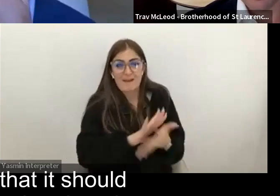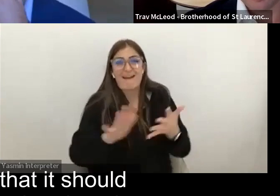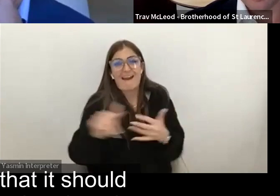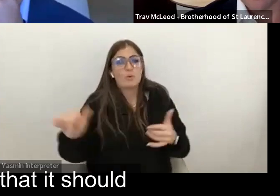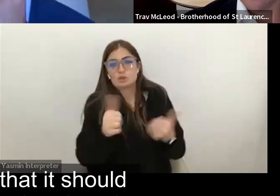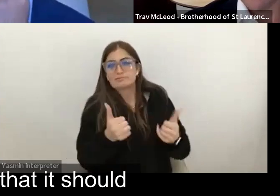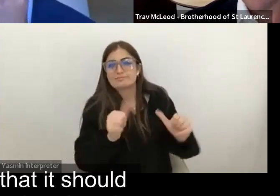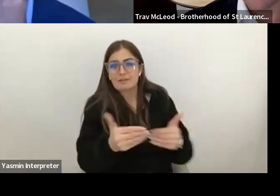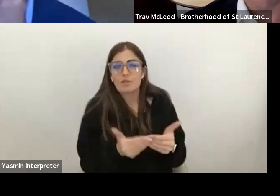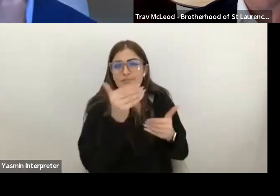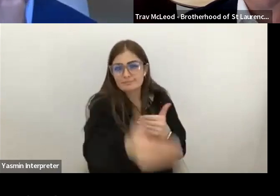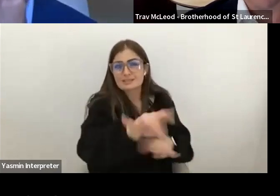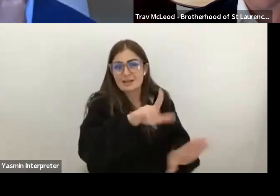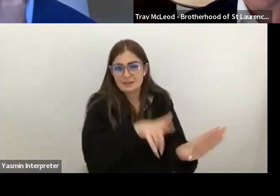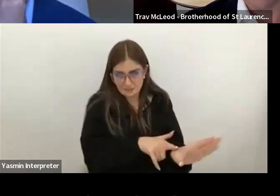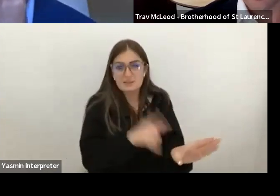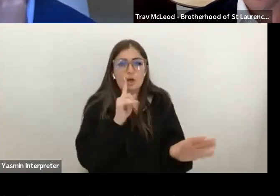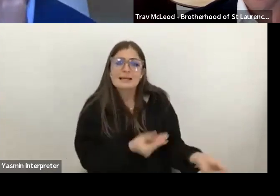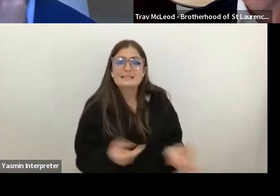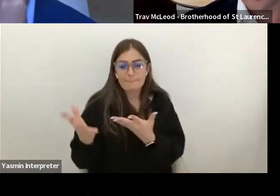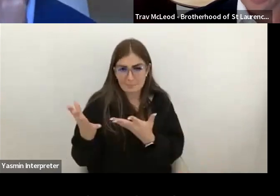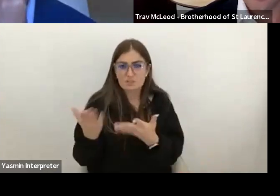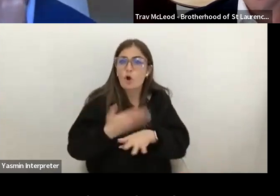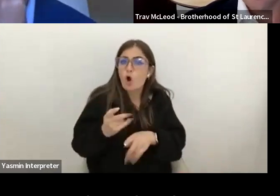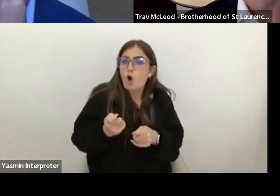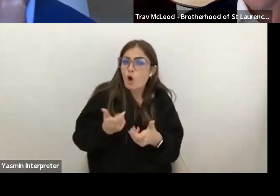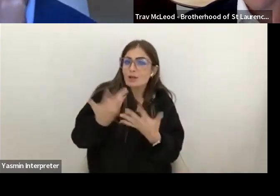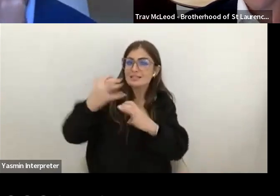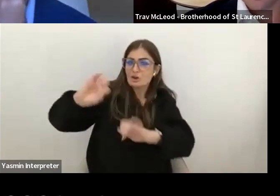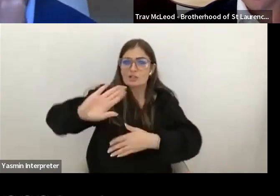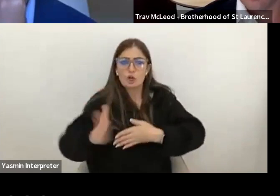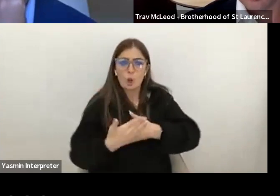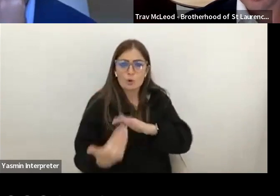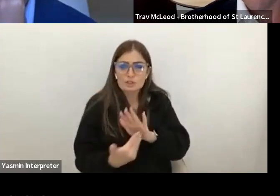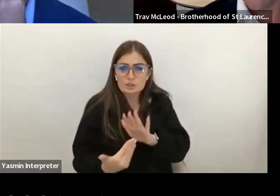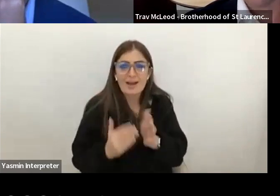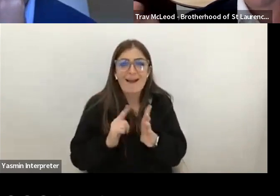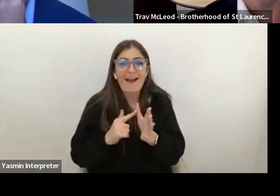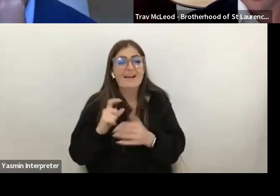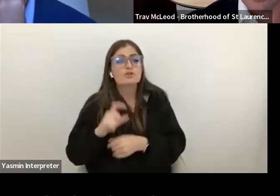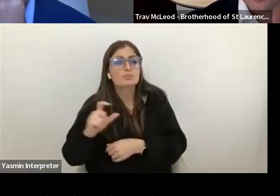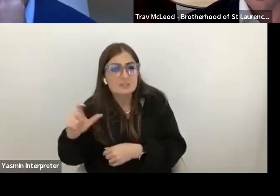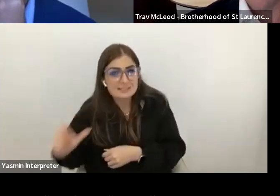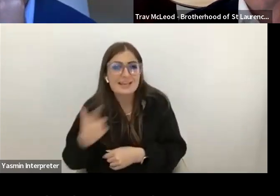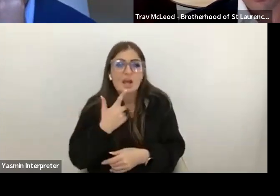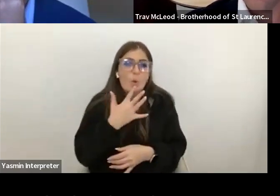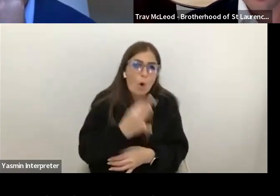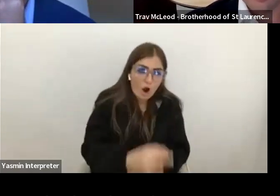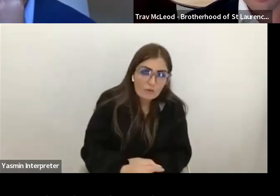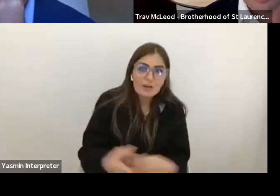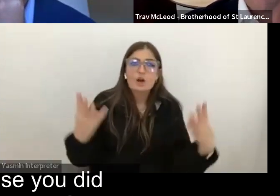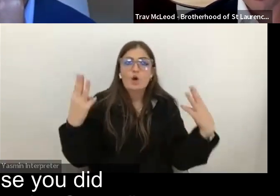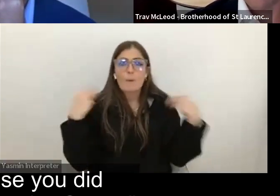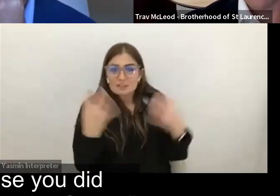the coming decade. I think submissions for the early years strategy closed today. There's the ACCC inquiry, the Productivity Commission